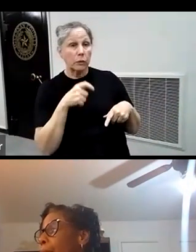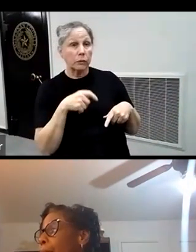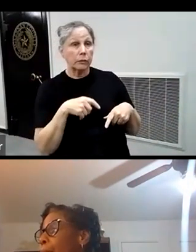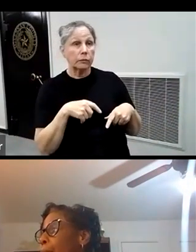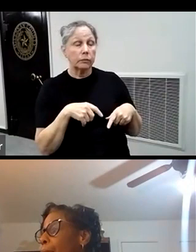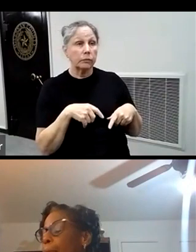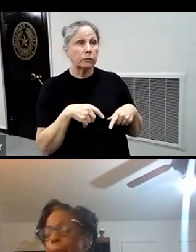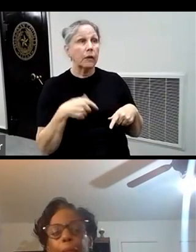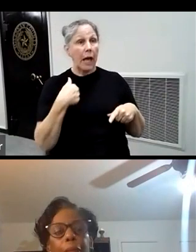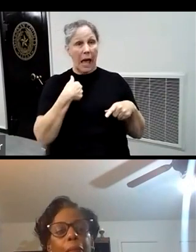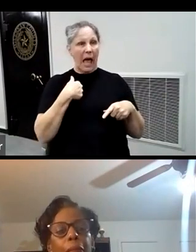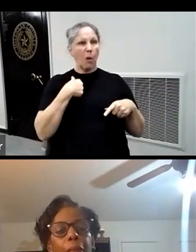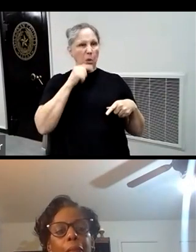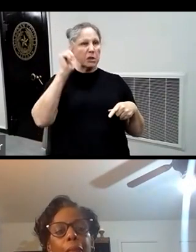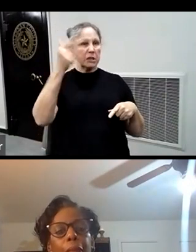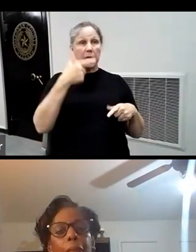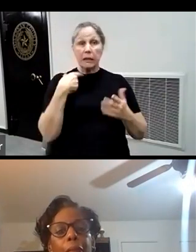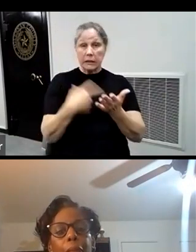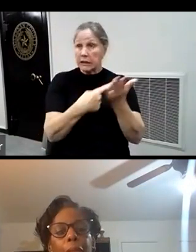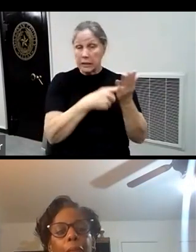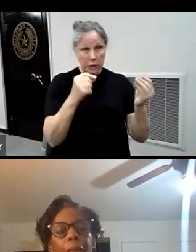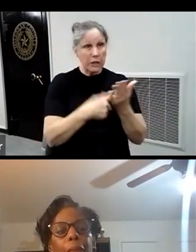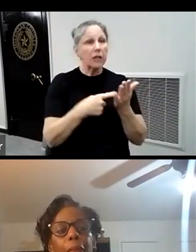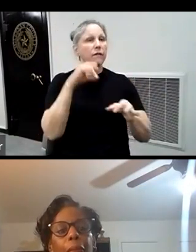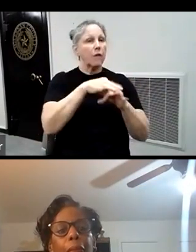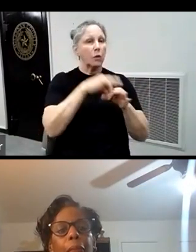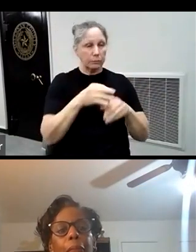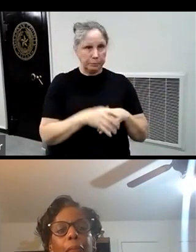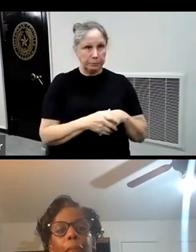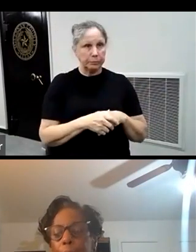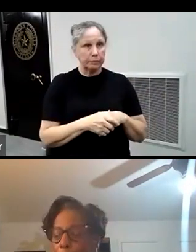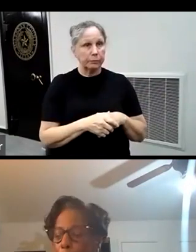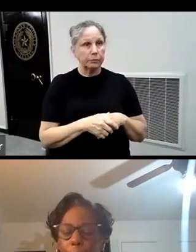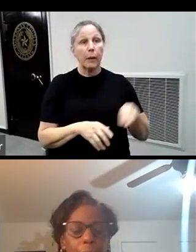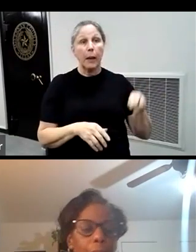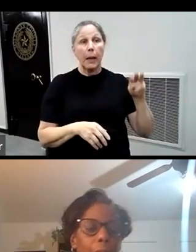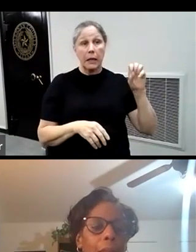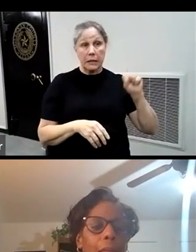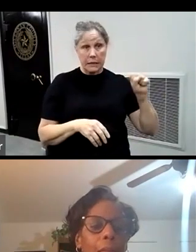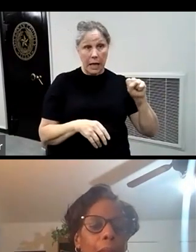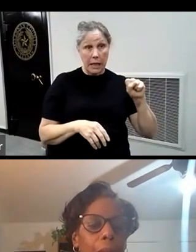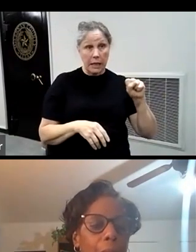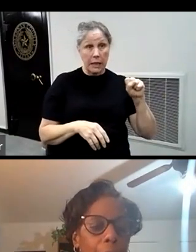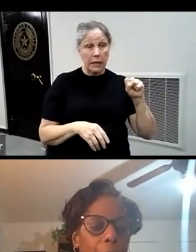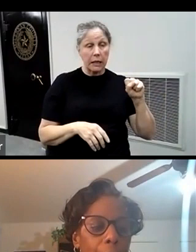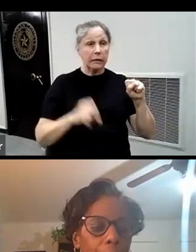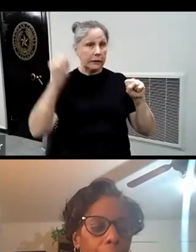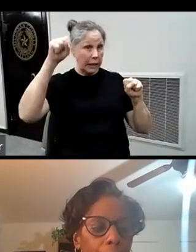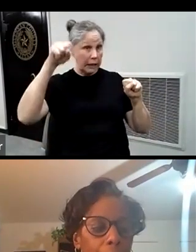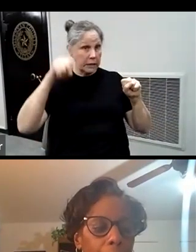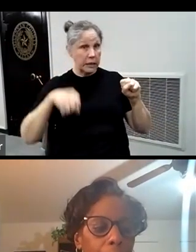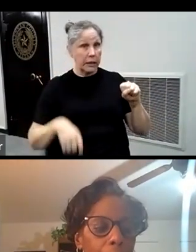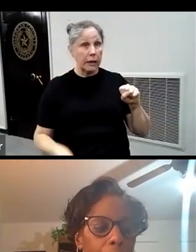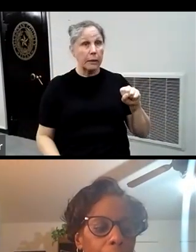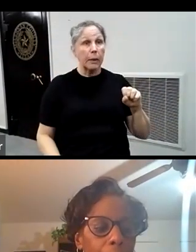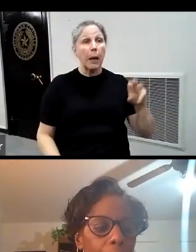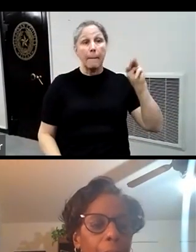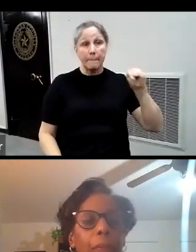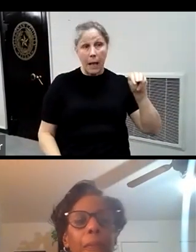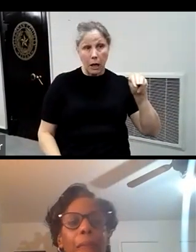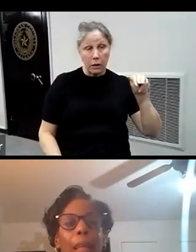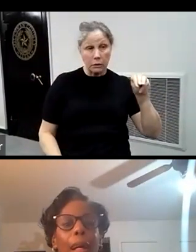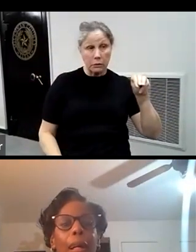I'll second. Any other discussion? No other discussion, call for a vote. Commissioner Snell, Aye. Commissioner